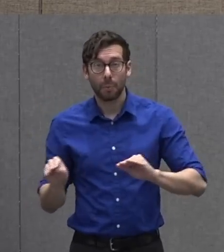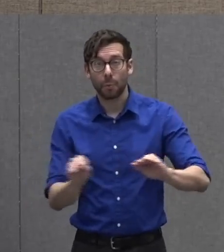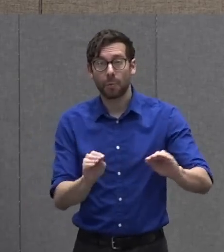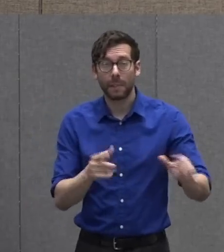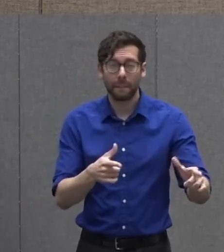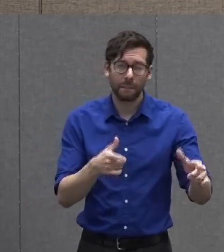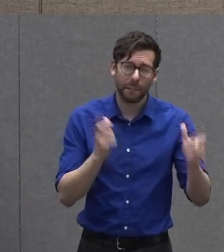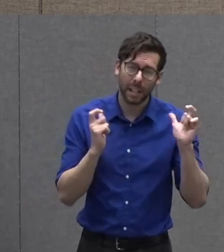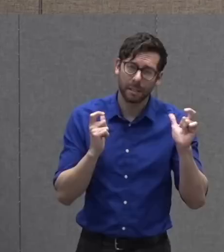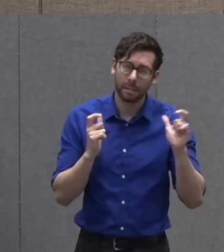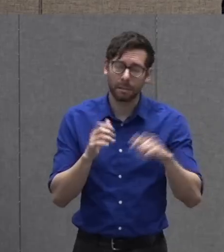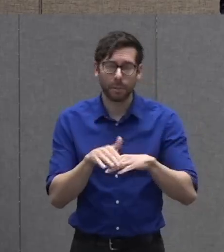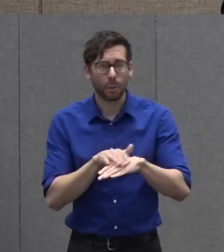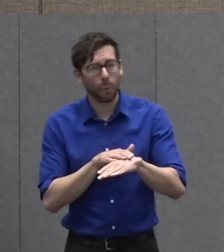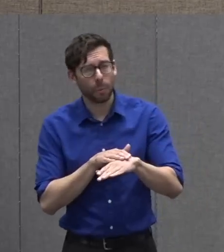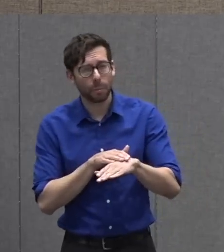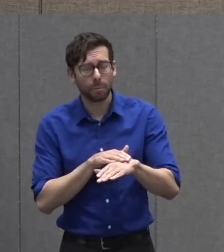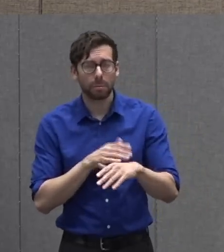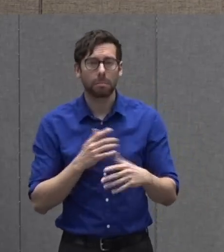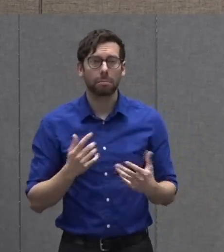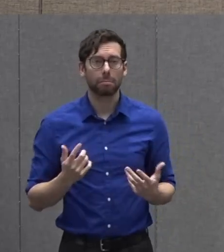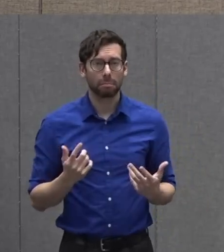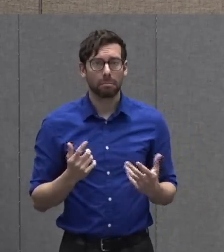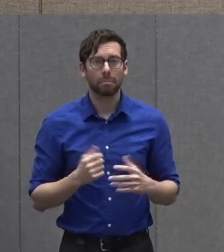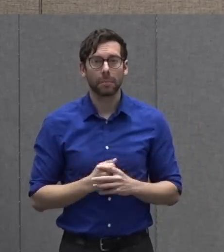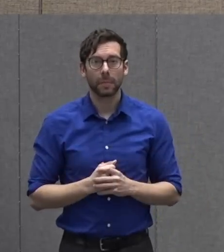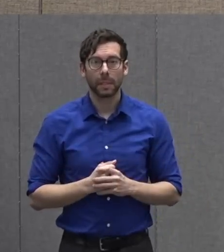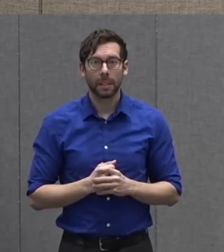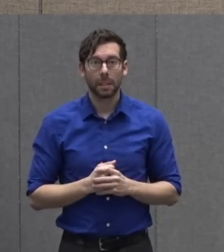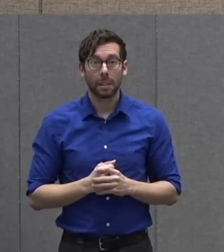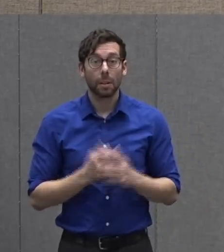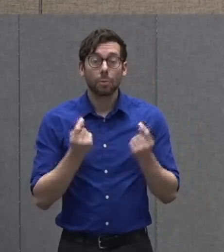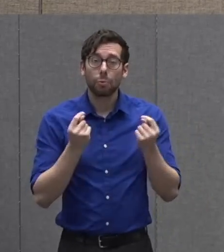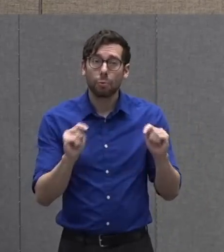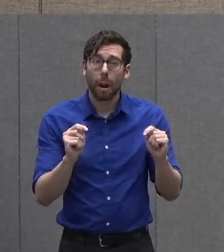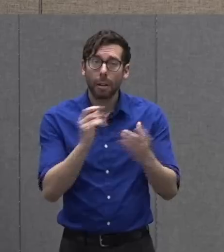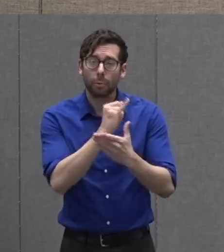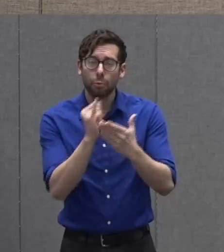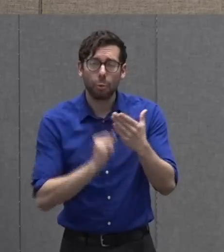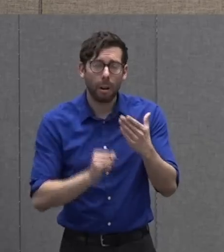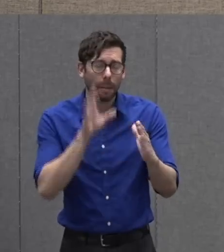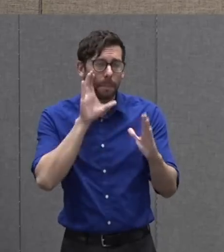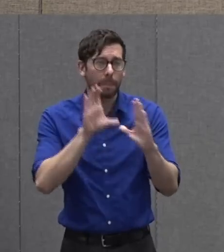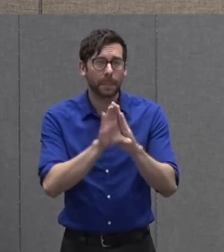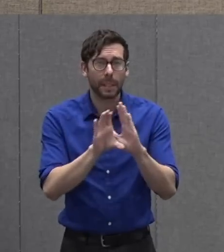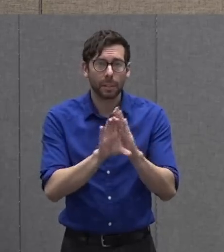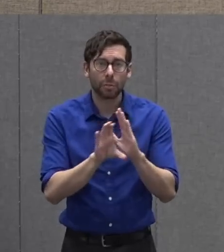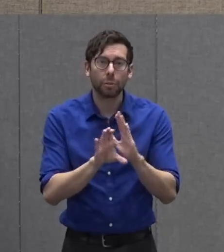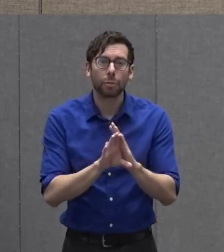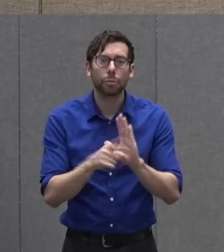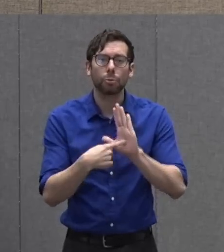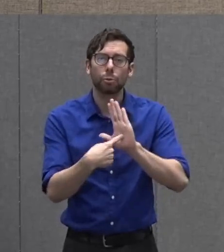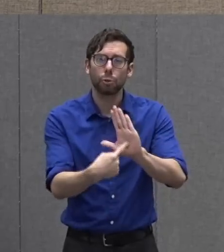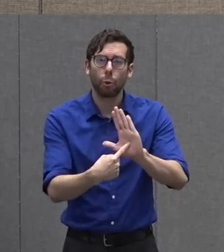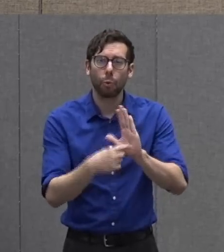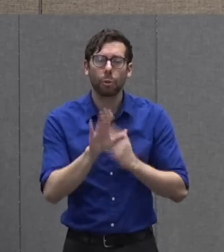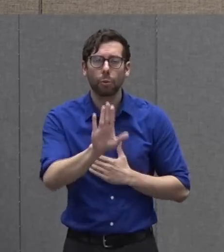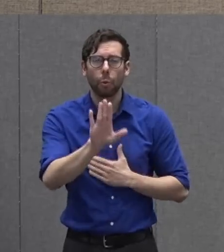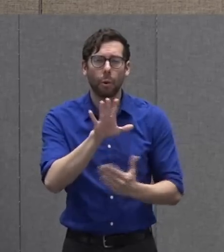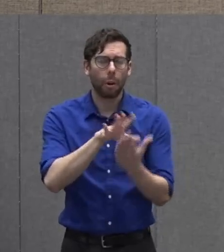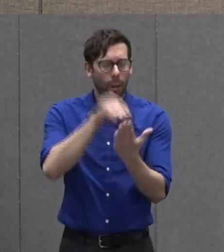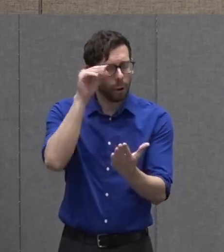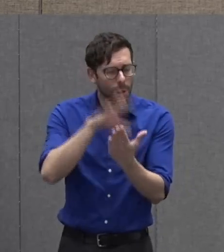And so I want you to think about drawing some pictures to show what you learned today. Think of an object,